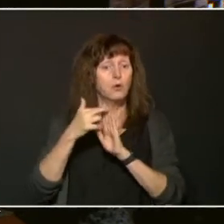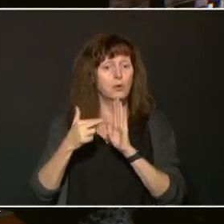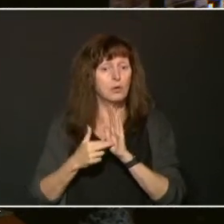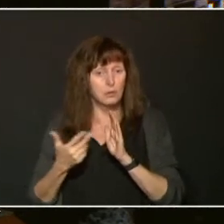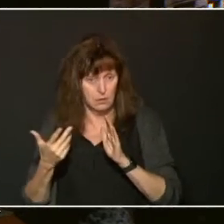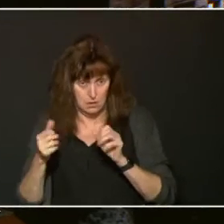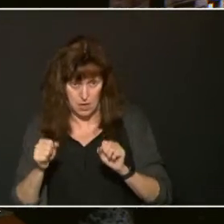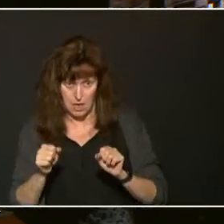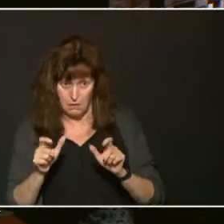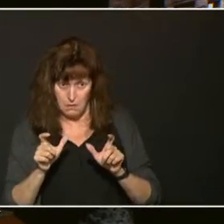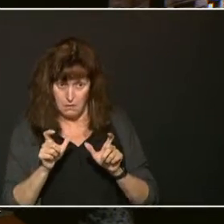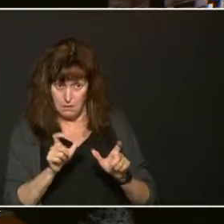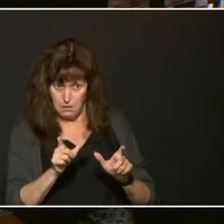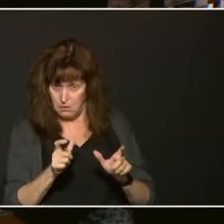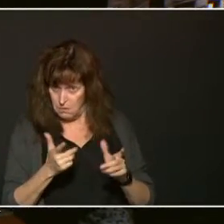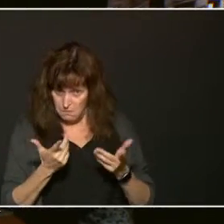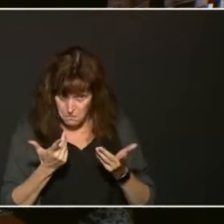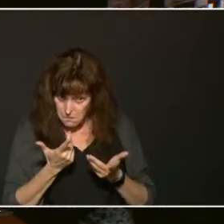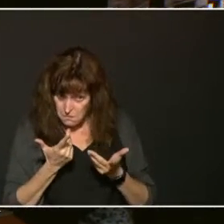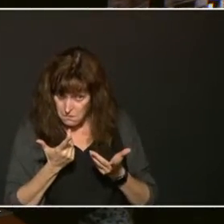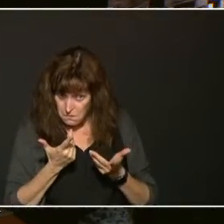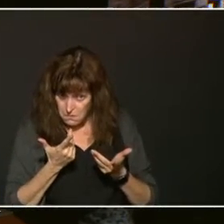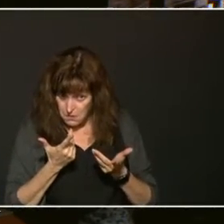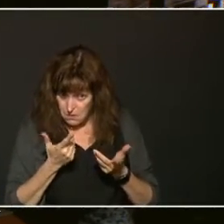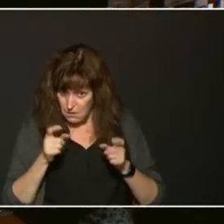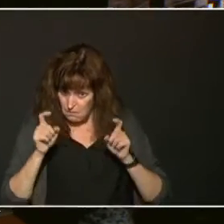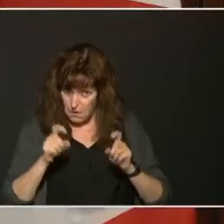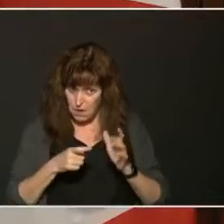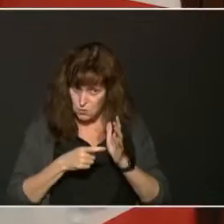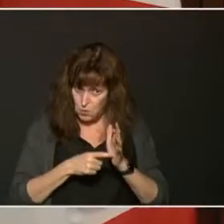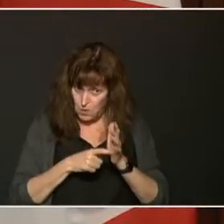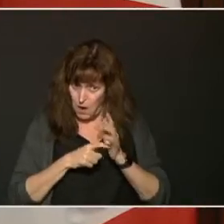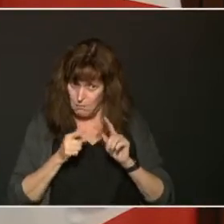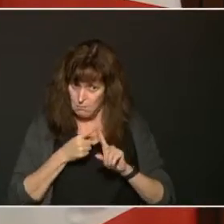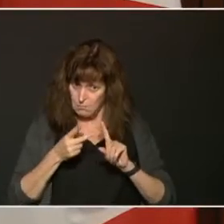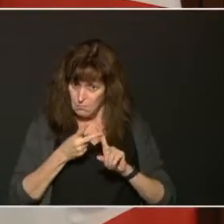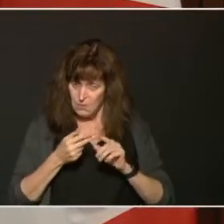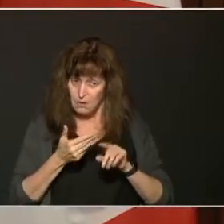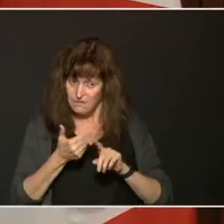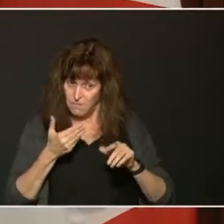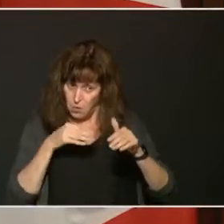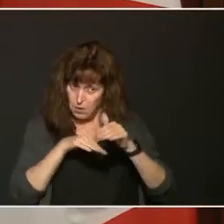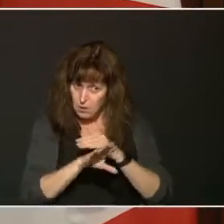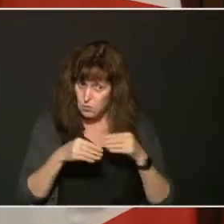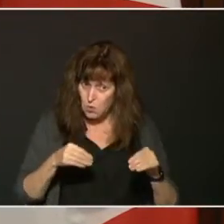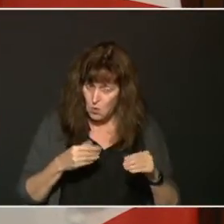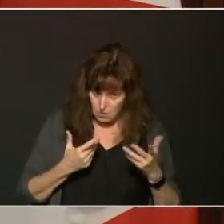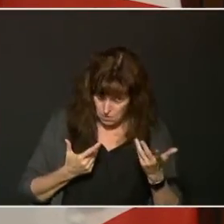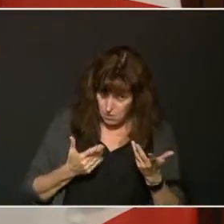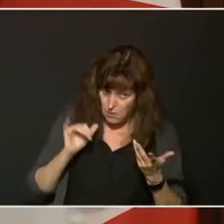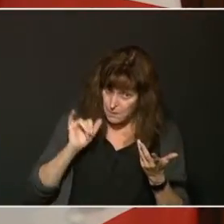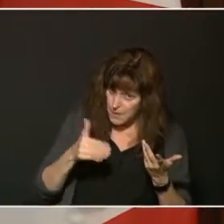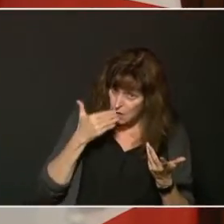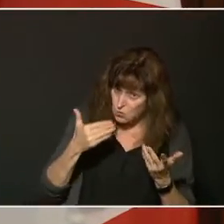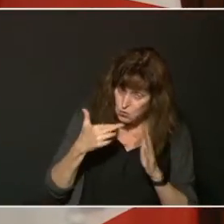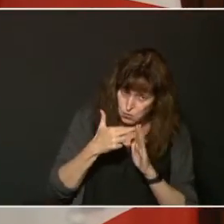good public health move? Does it make sense not to, to exclude people that haven't been vaccinated from some aspects